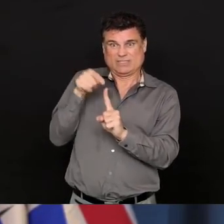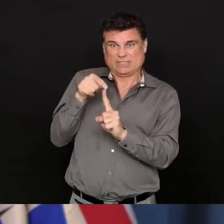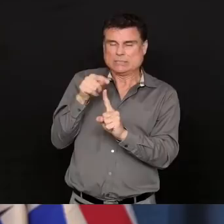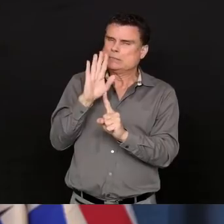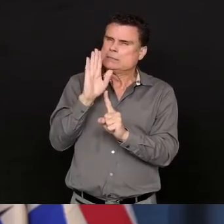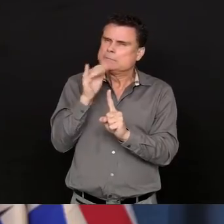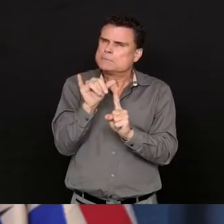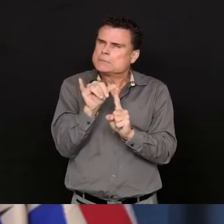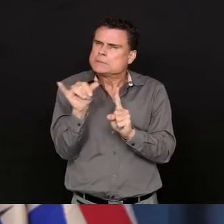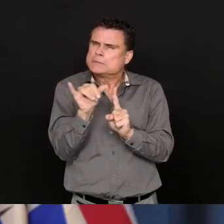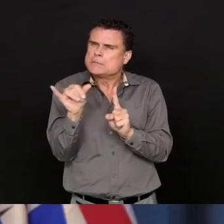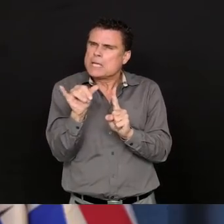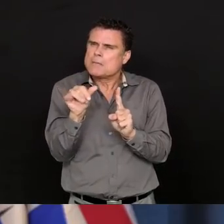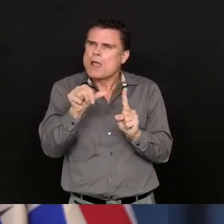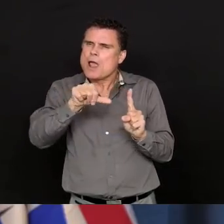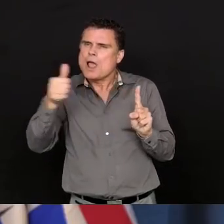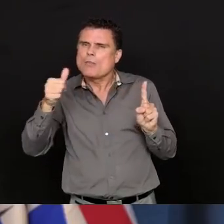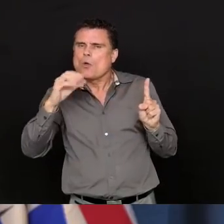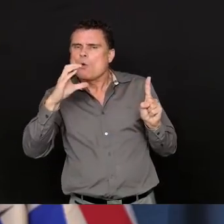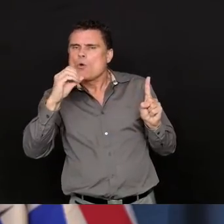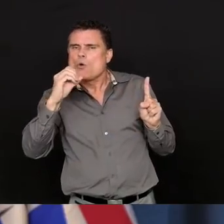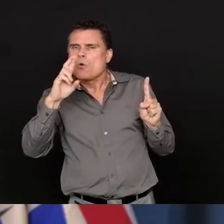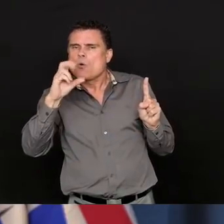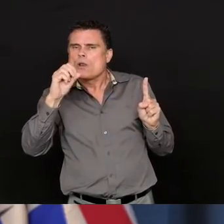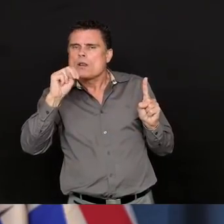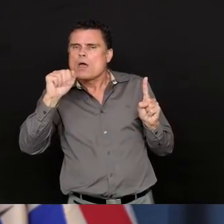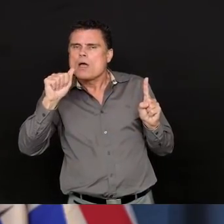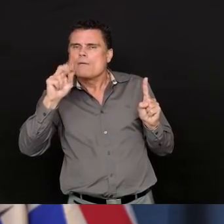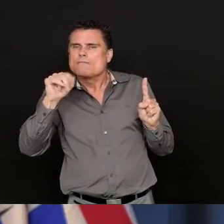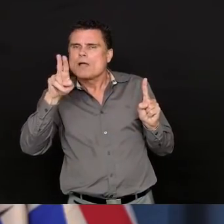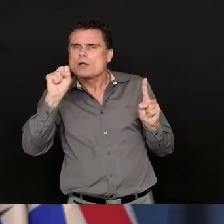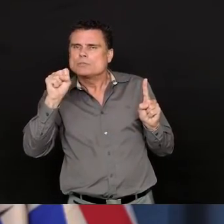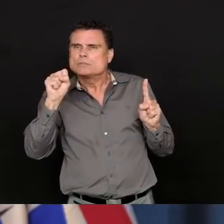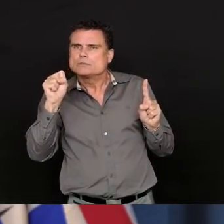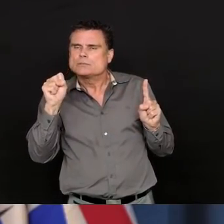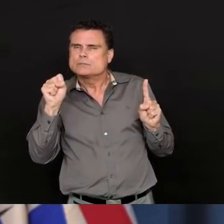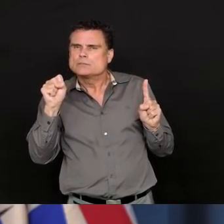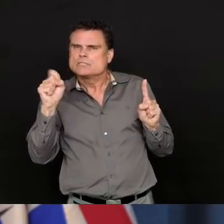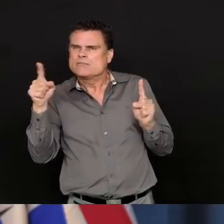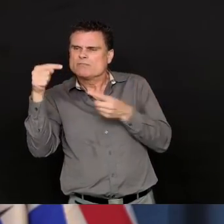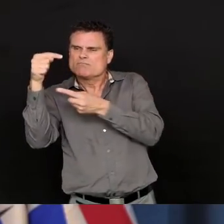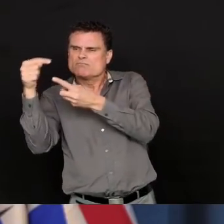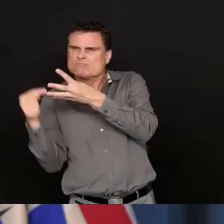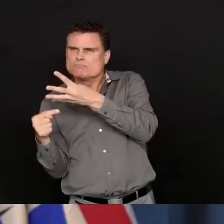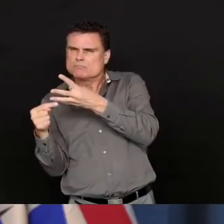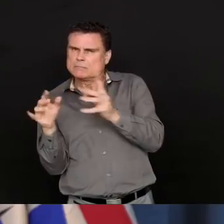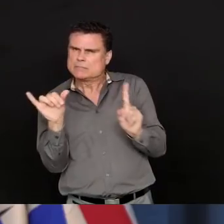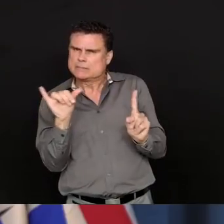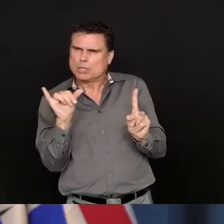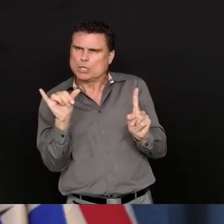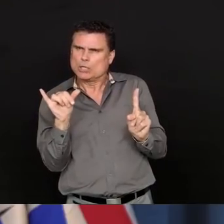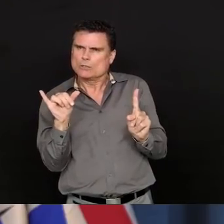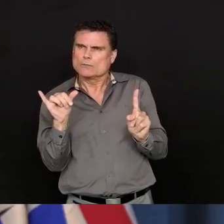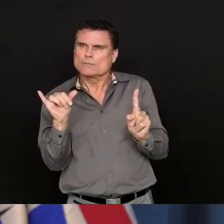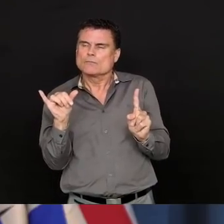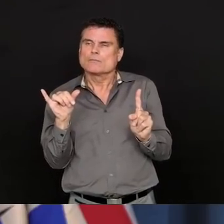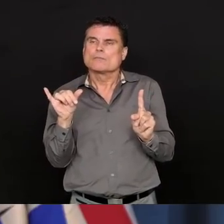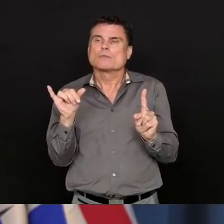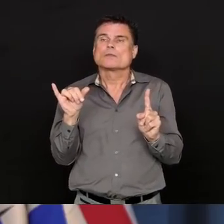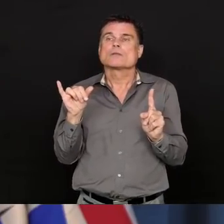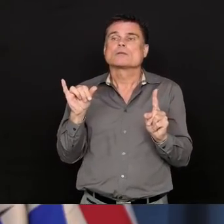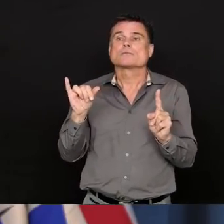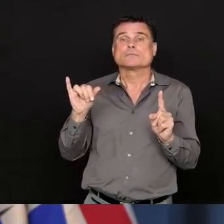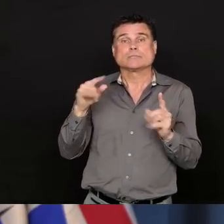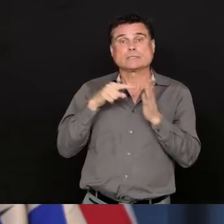we have increased light, UV light and warmer temperatures, it tends to fade away. So that's what we see with influenza,